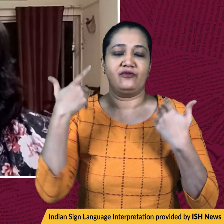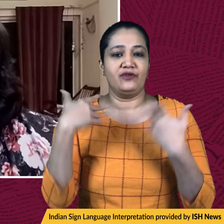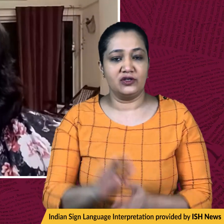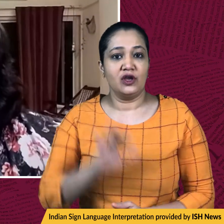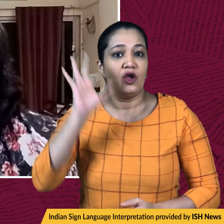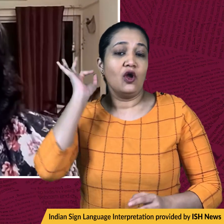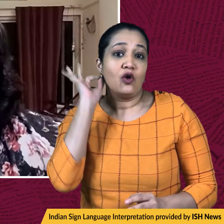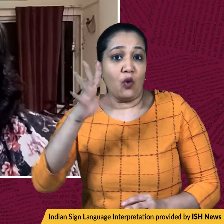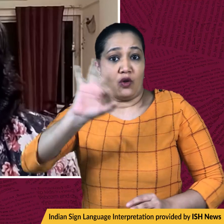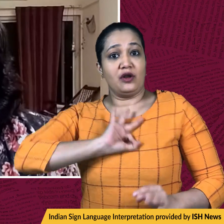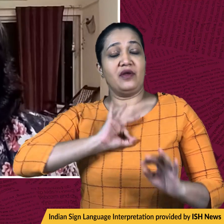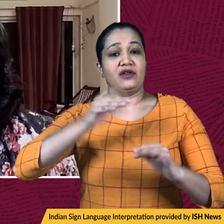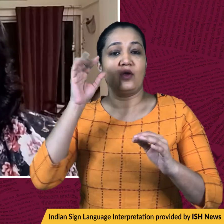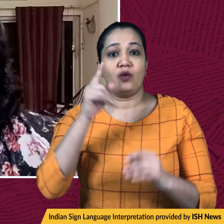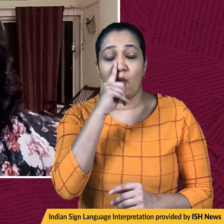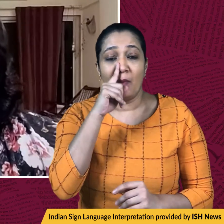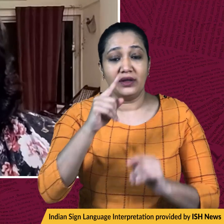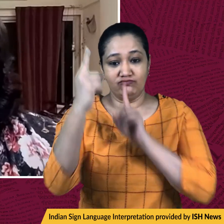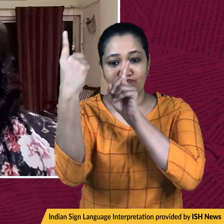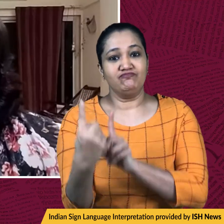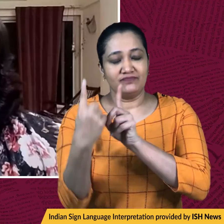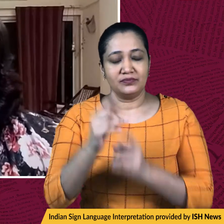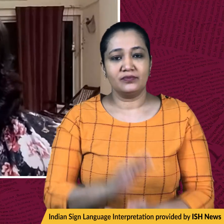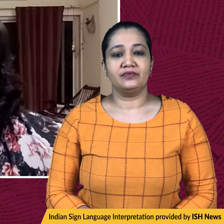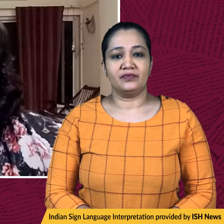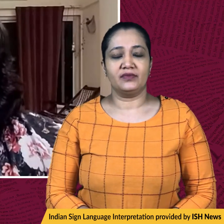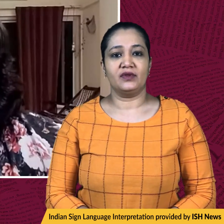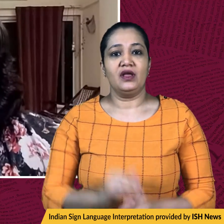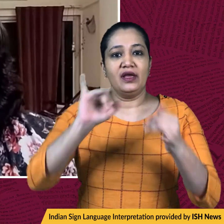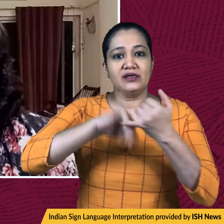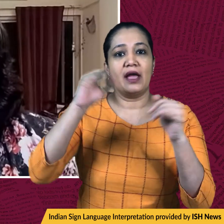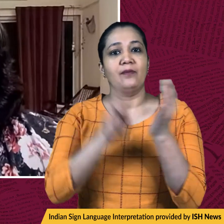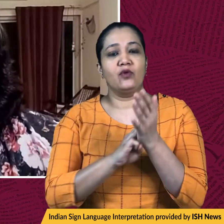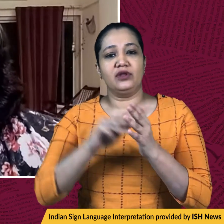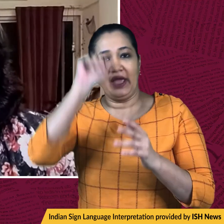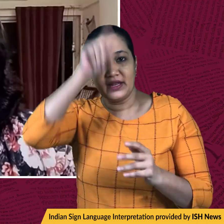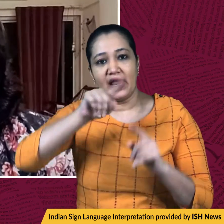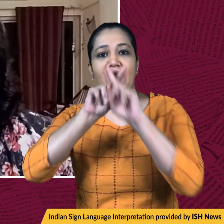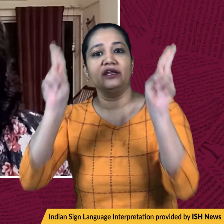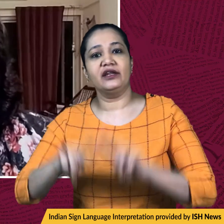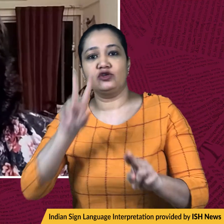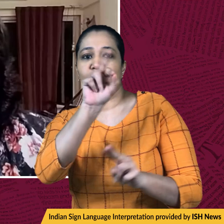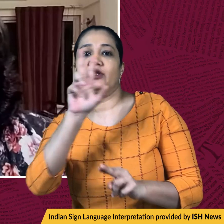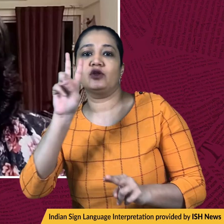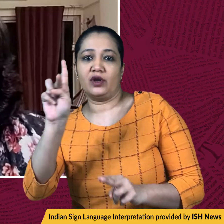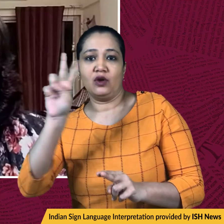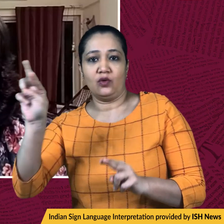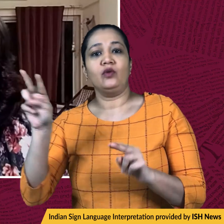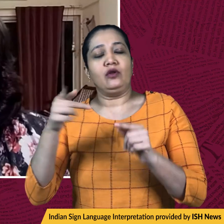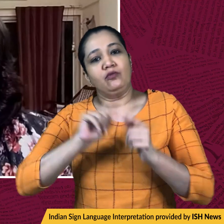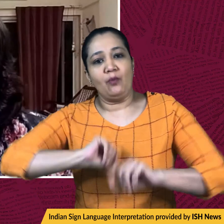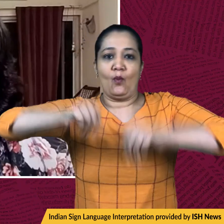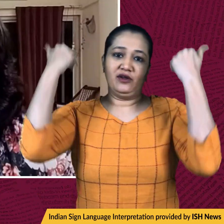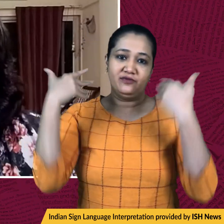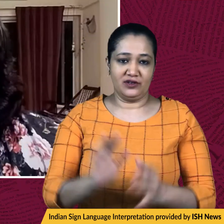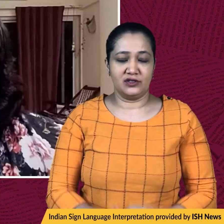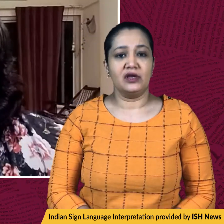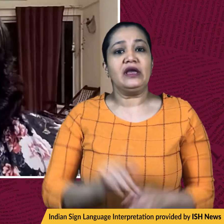2015-16. In contrast, this Mumbai's think tank has said that in the same 5-year period, the